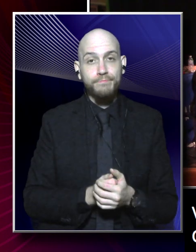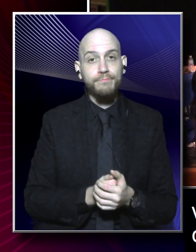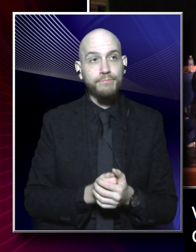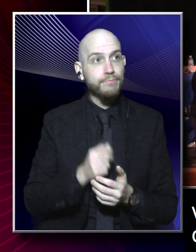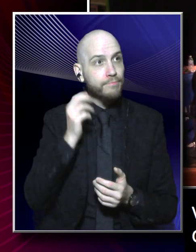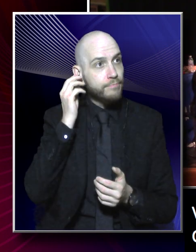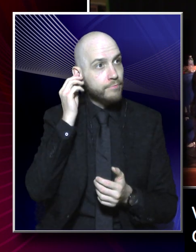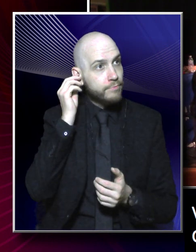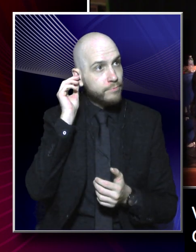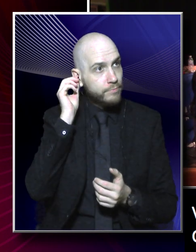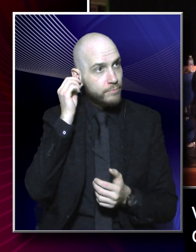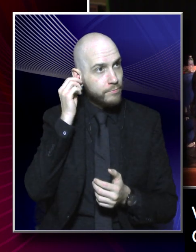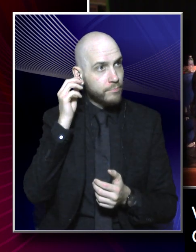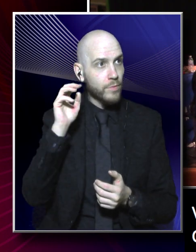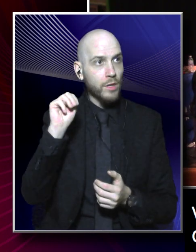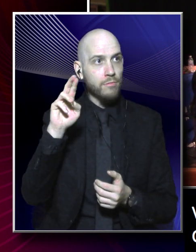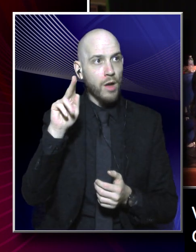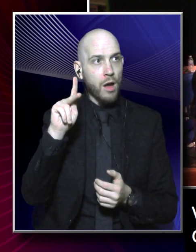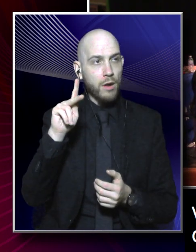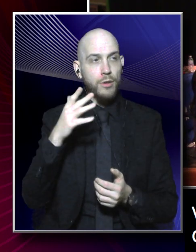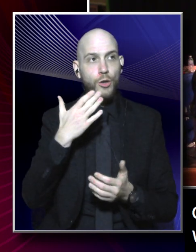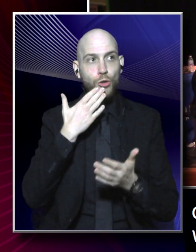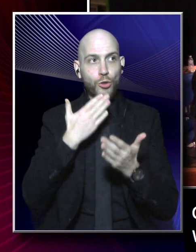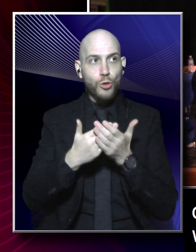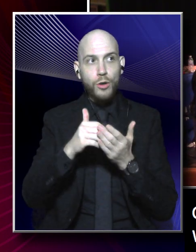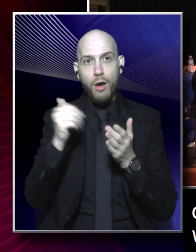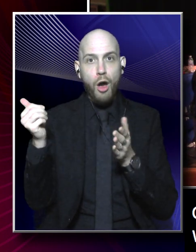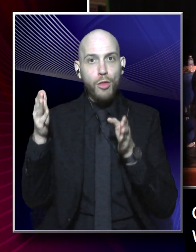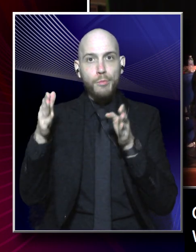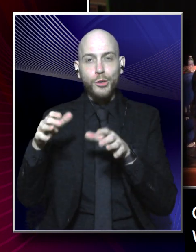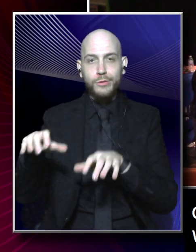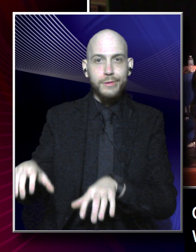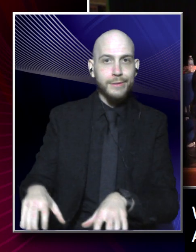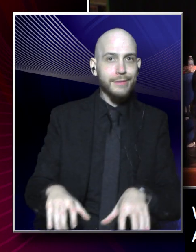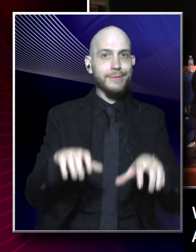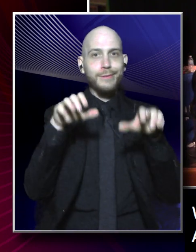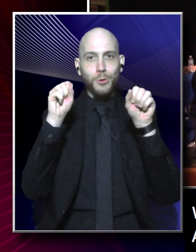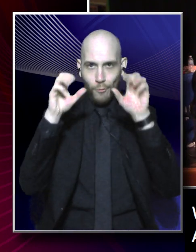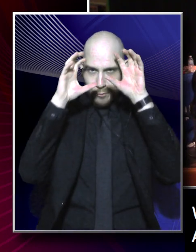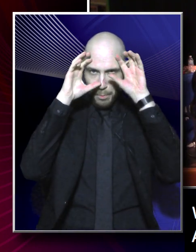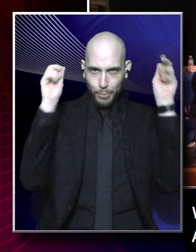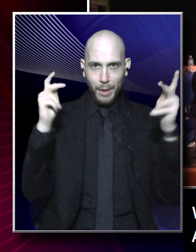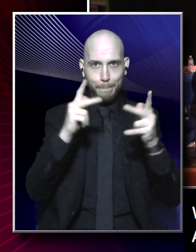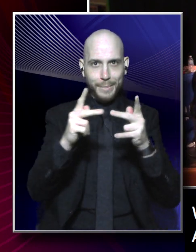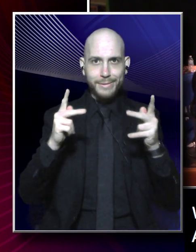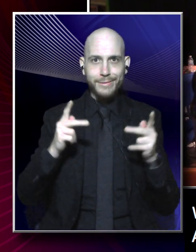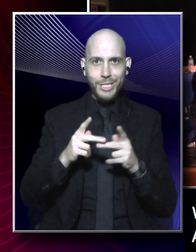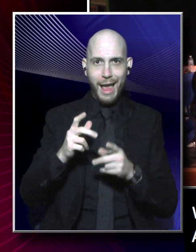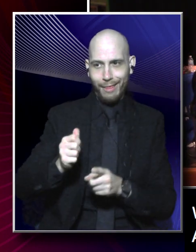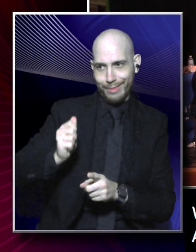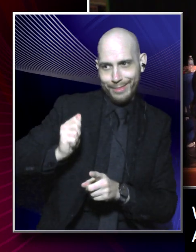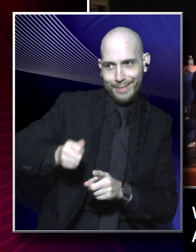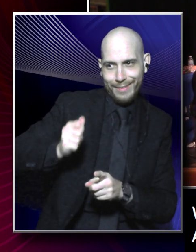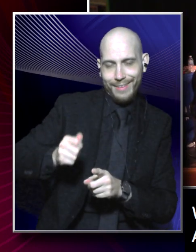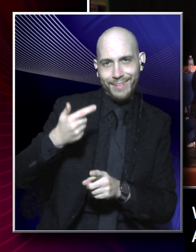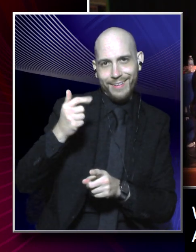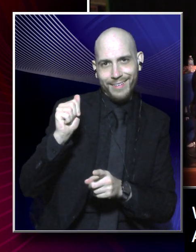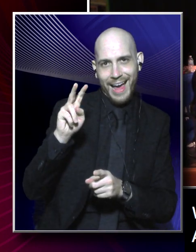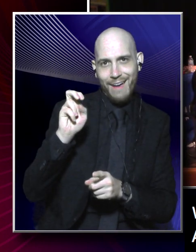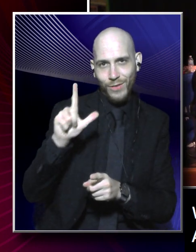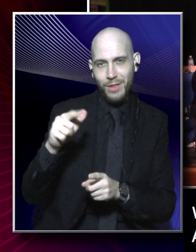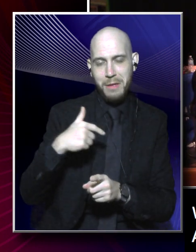By the way, that's good. Somebody else takes over the gavel, and I'll be perfectly happy to sit to the side. To finish up,